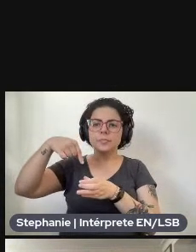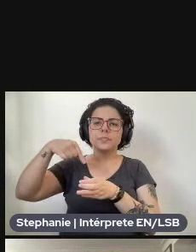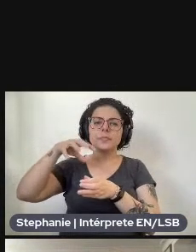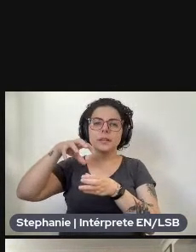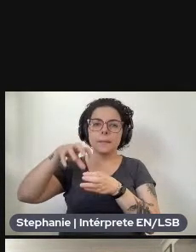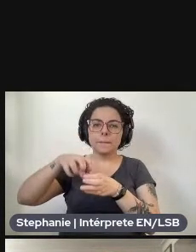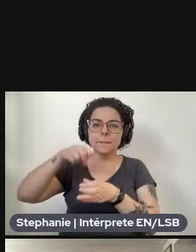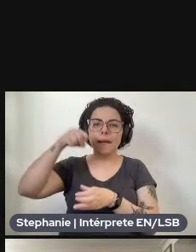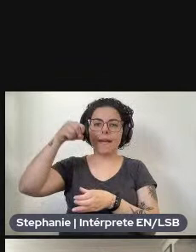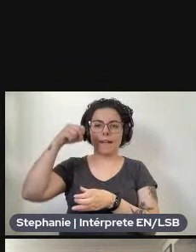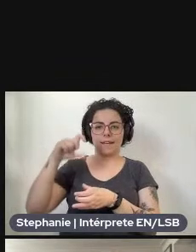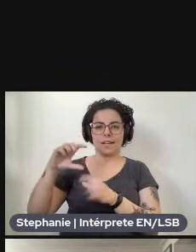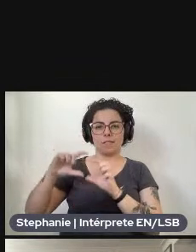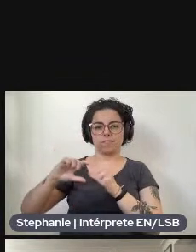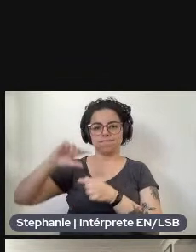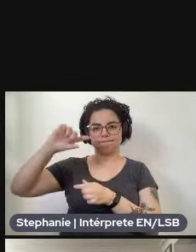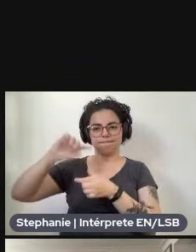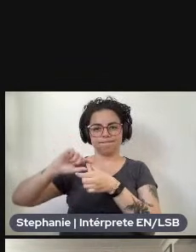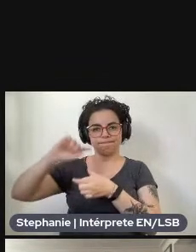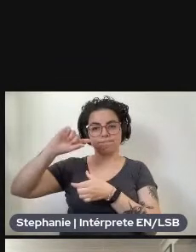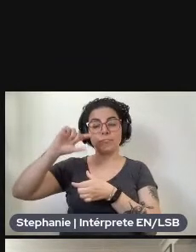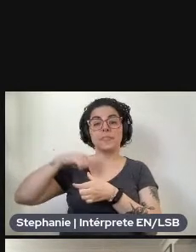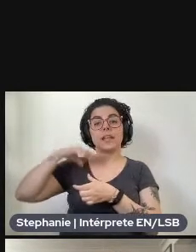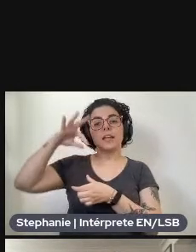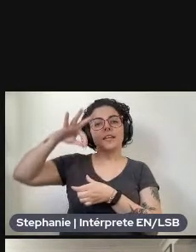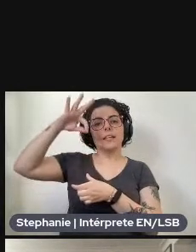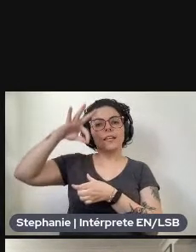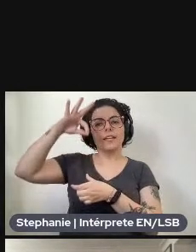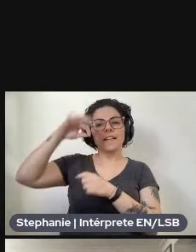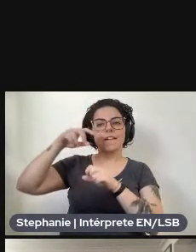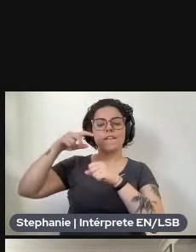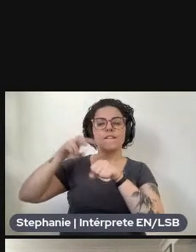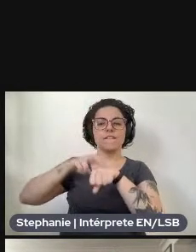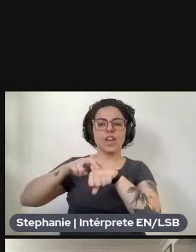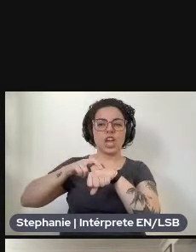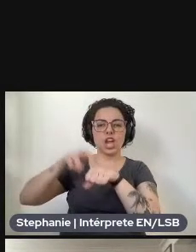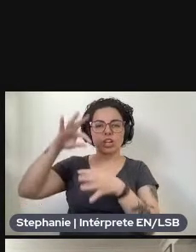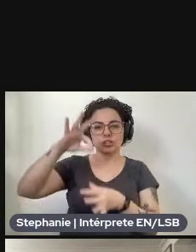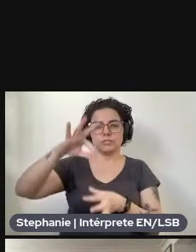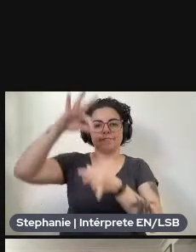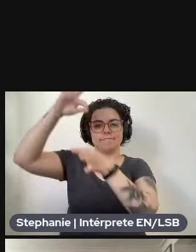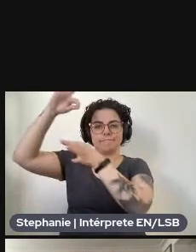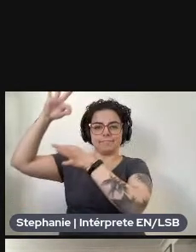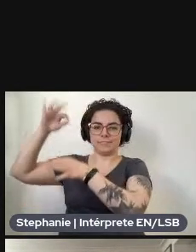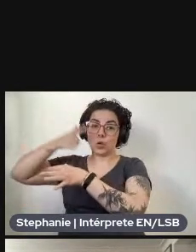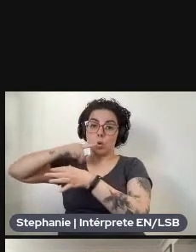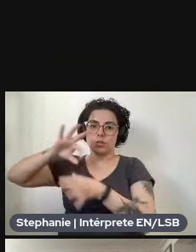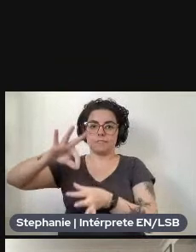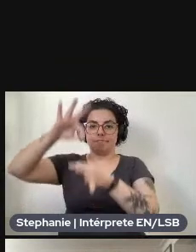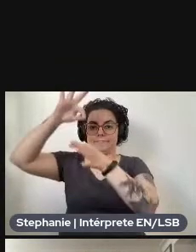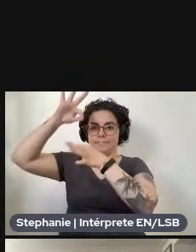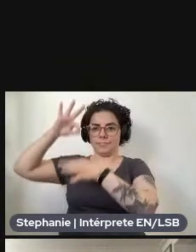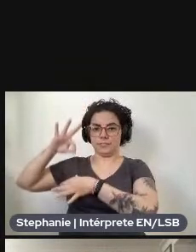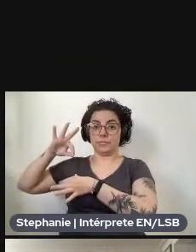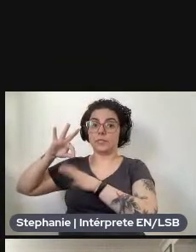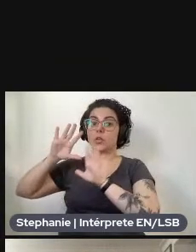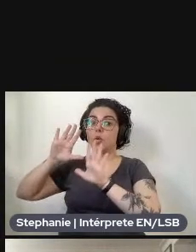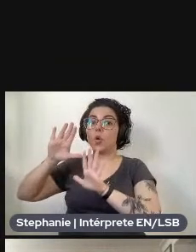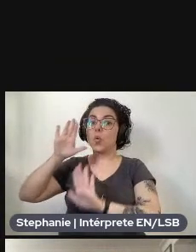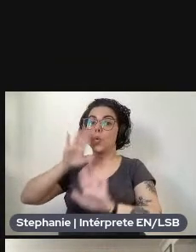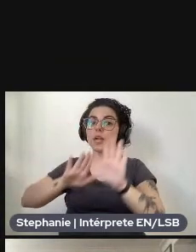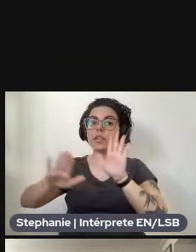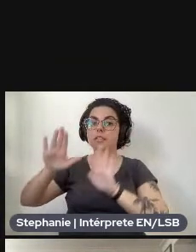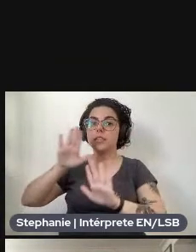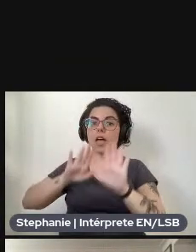print cartridge by the green arrow and remove the print cartridge from the container. Be careful not to touch the